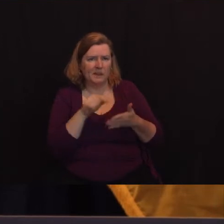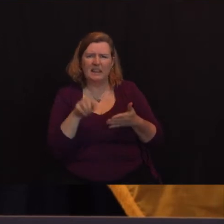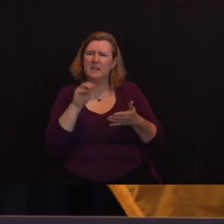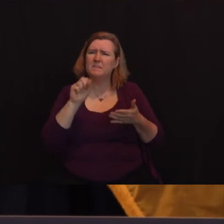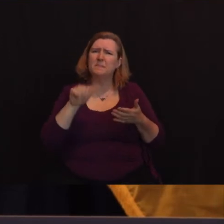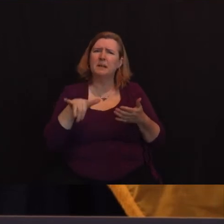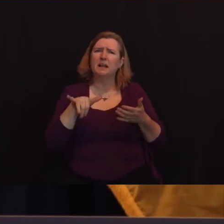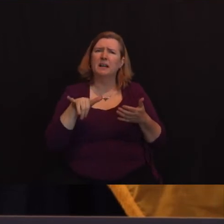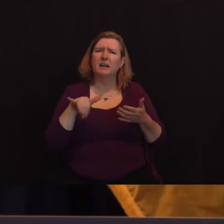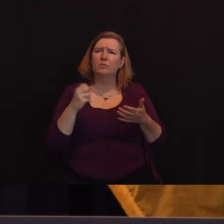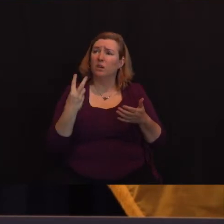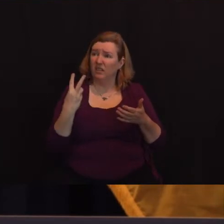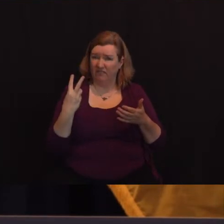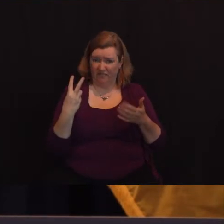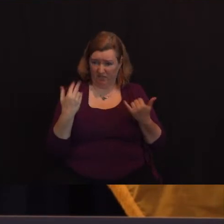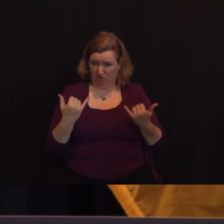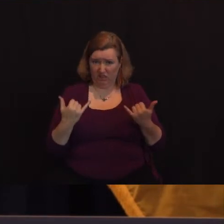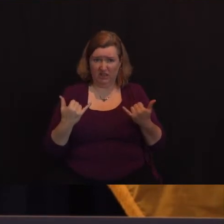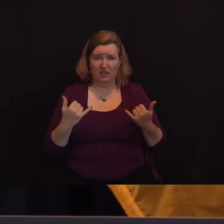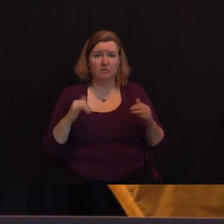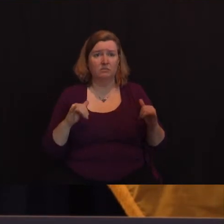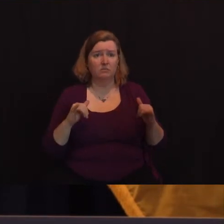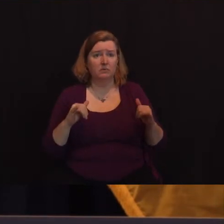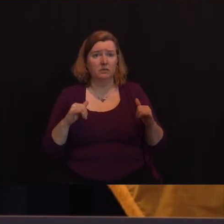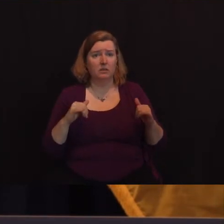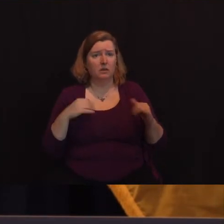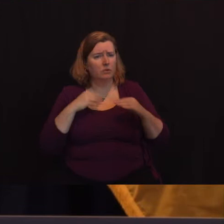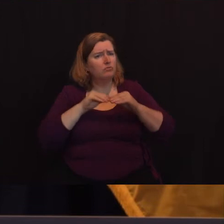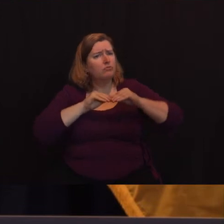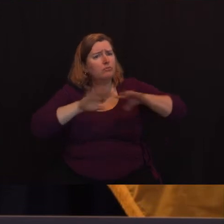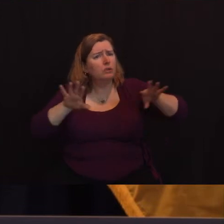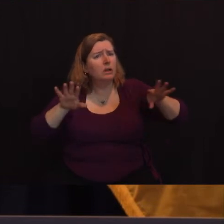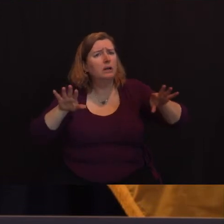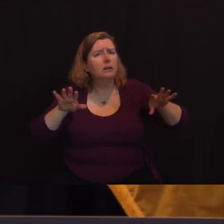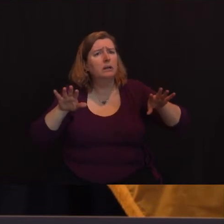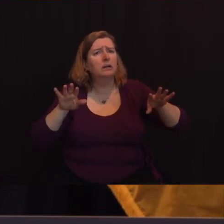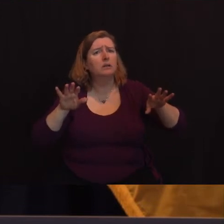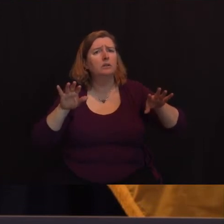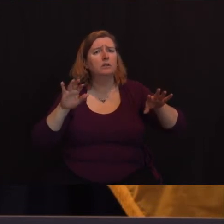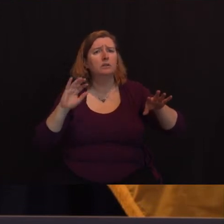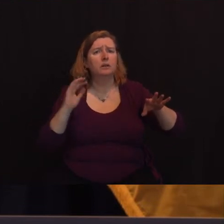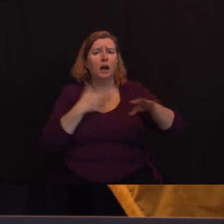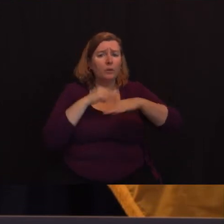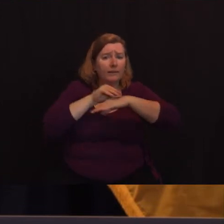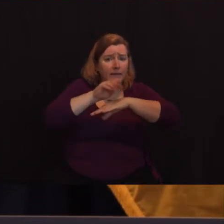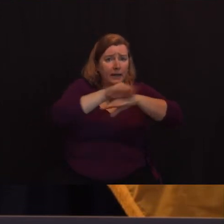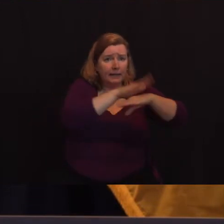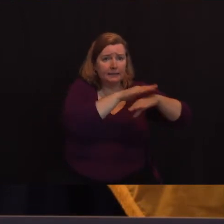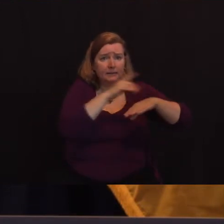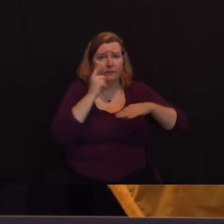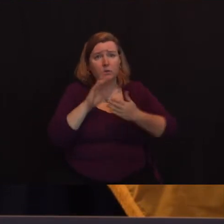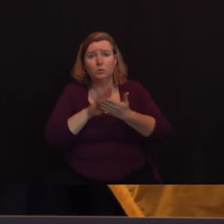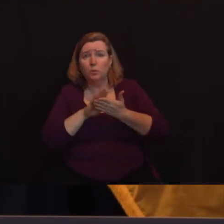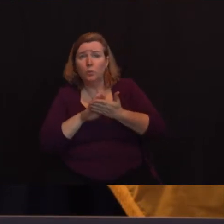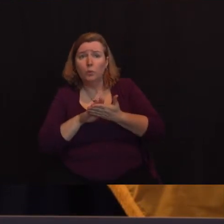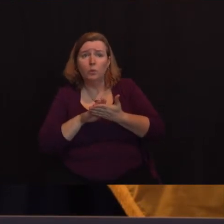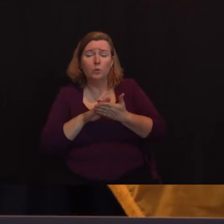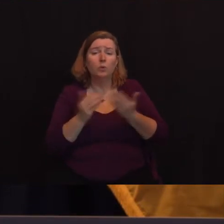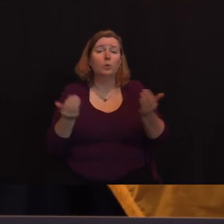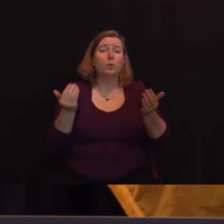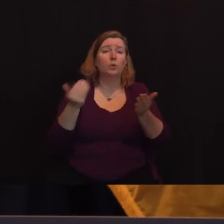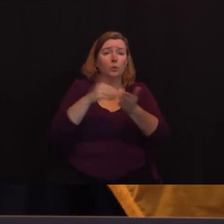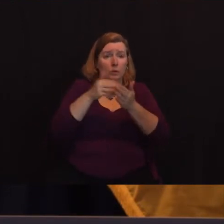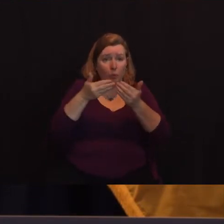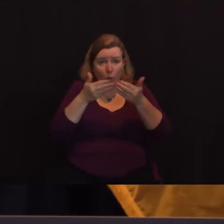The 12th, I guess. We put out our guidance, Judy, in mid-June, as I recall, last year for school reopening that Department of Ed